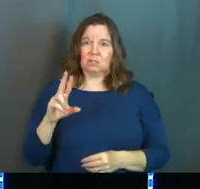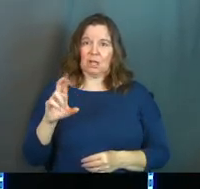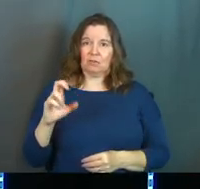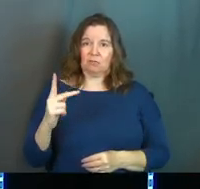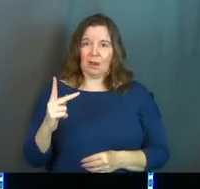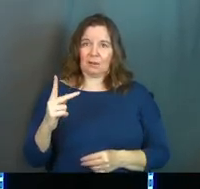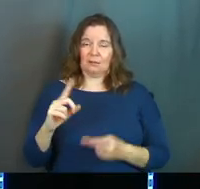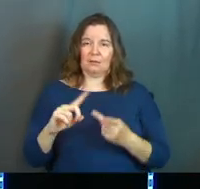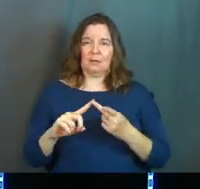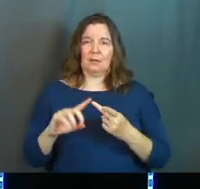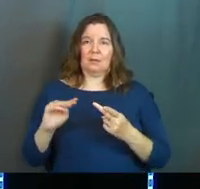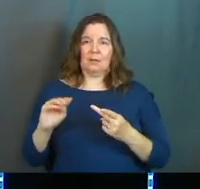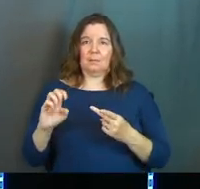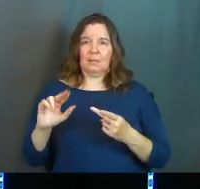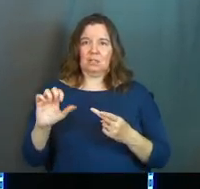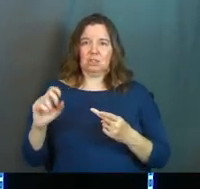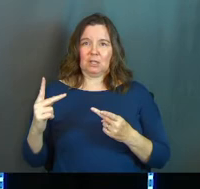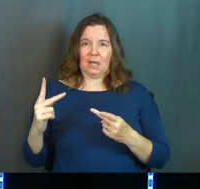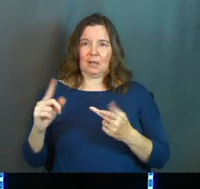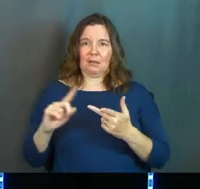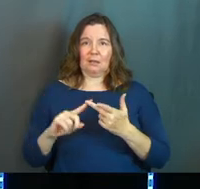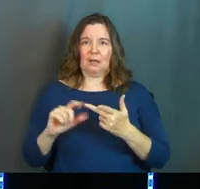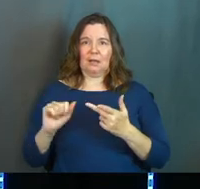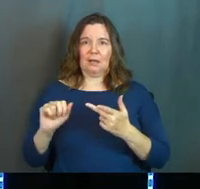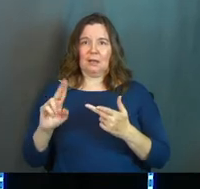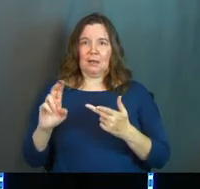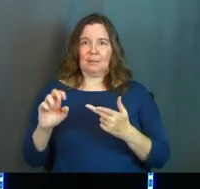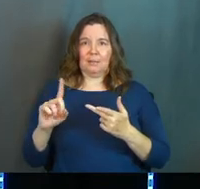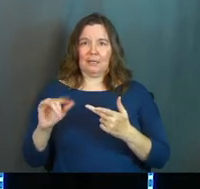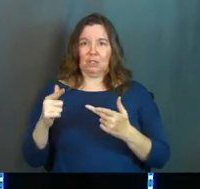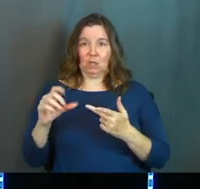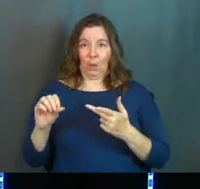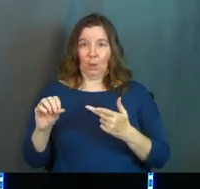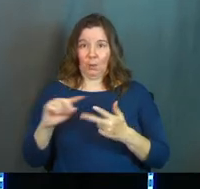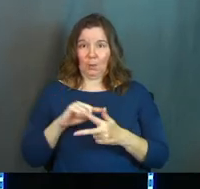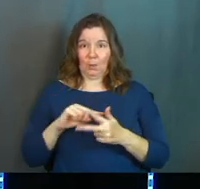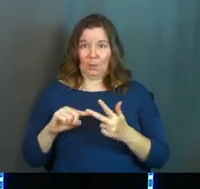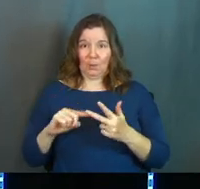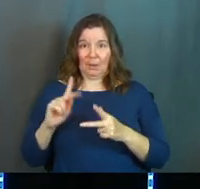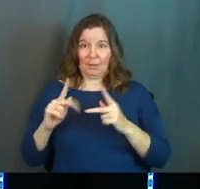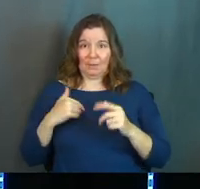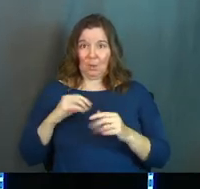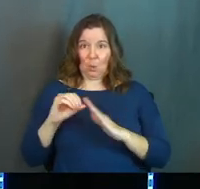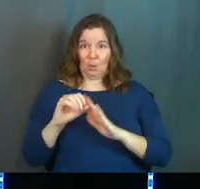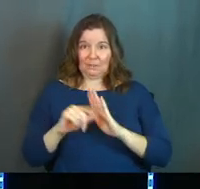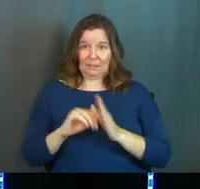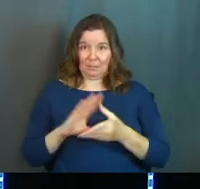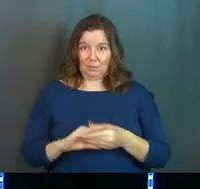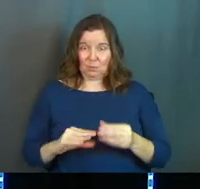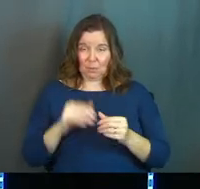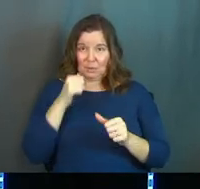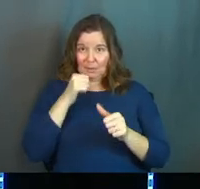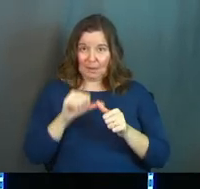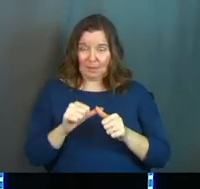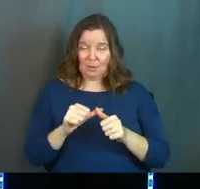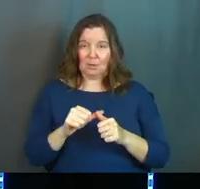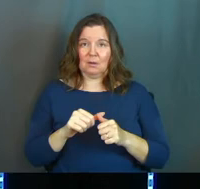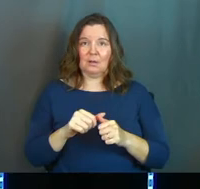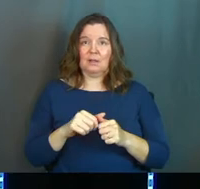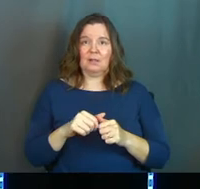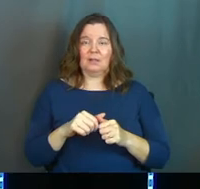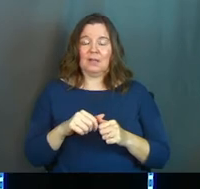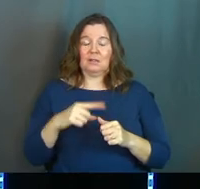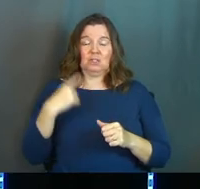as kids? And you struggled to say the names just like I did. And it's like